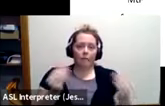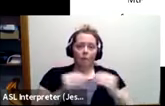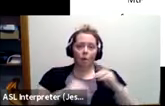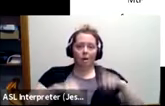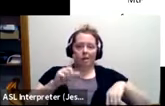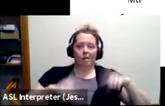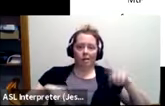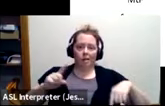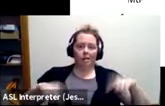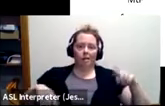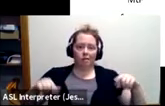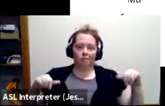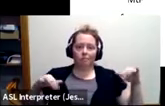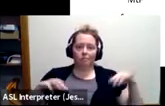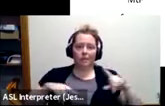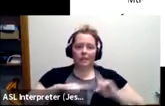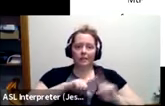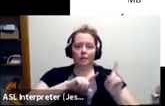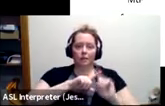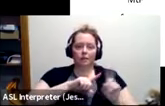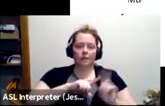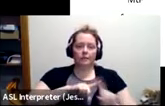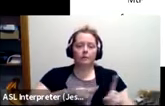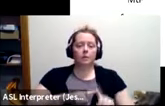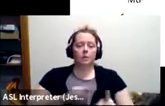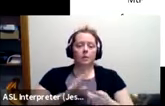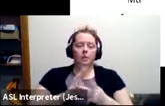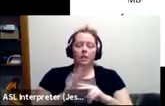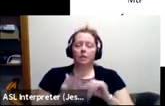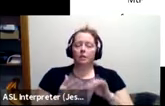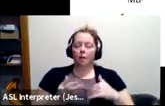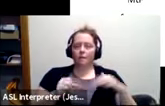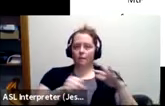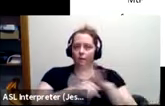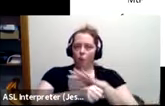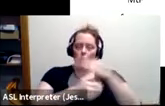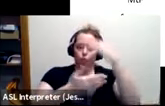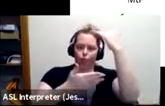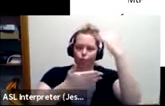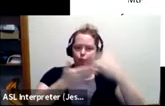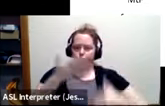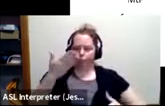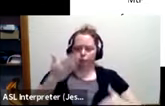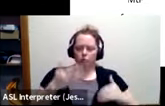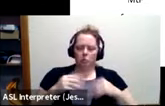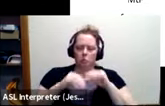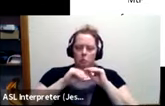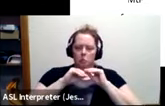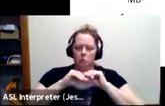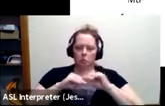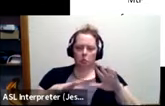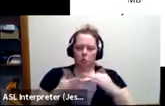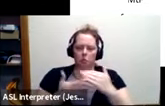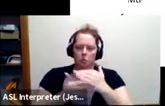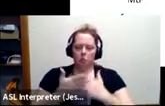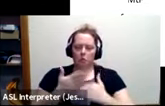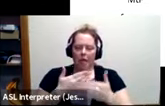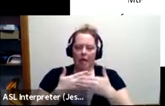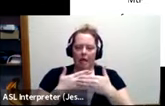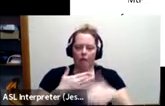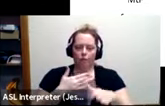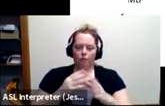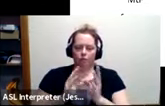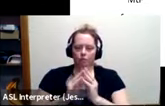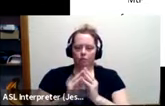of terms and identities, reference, and please reference the handouts you will receive after this event for these